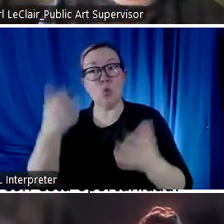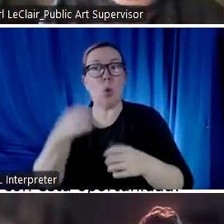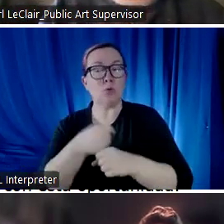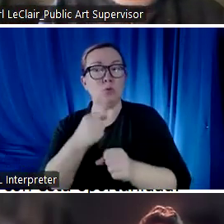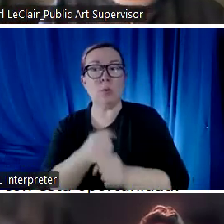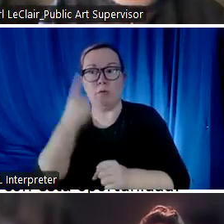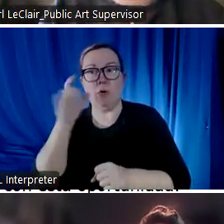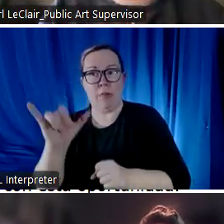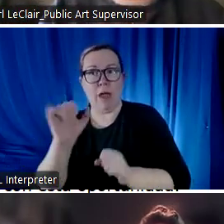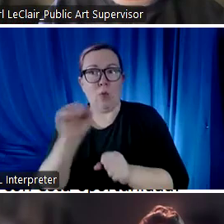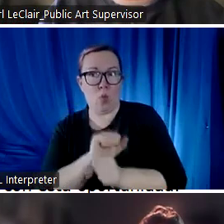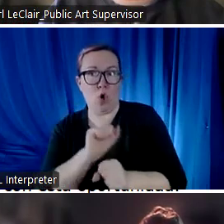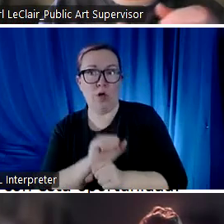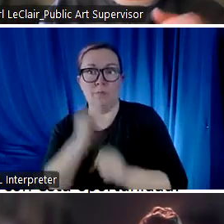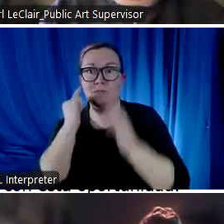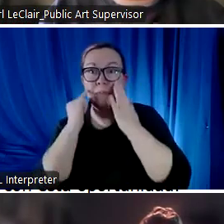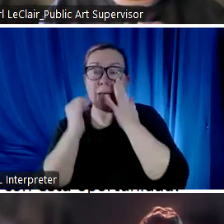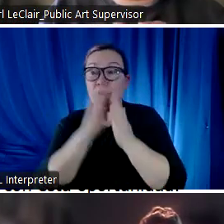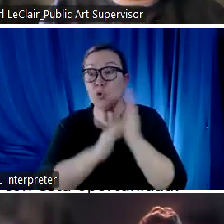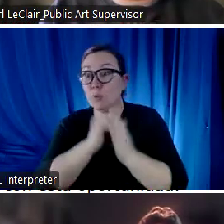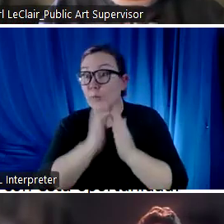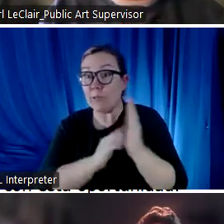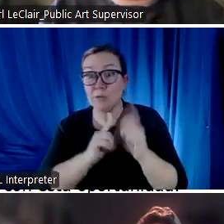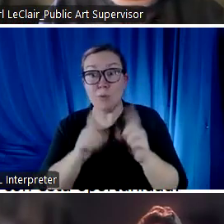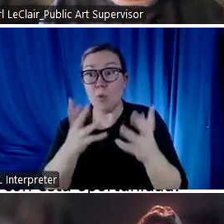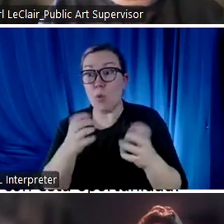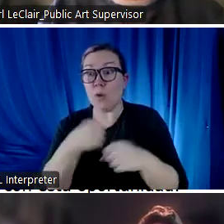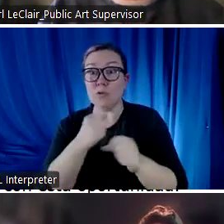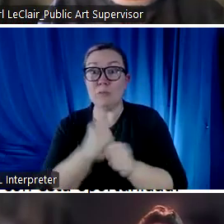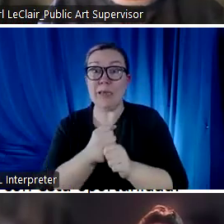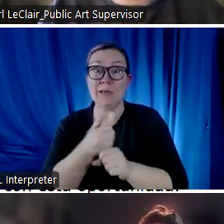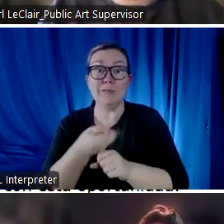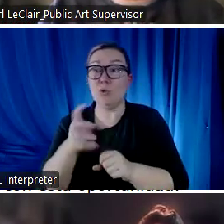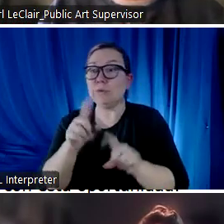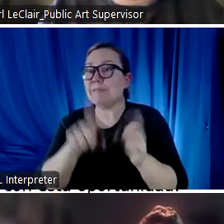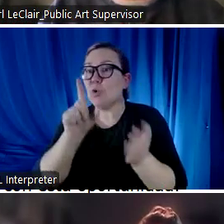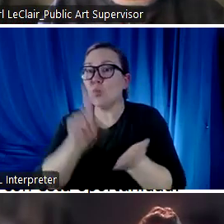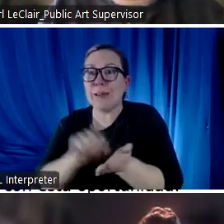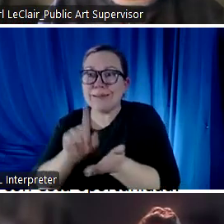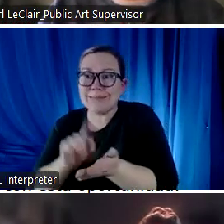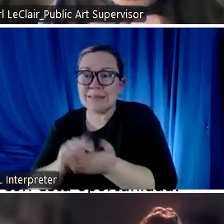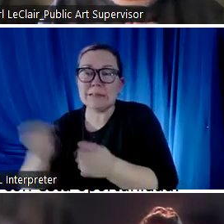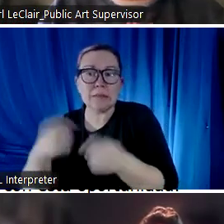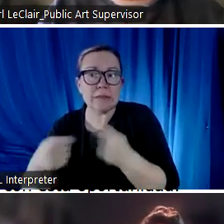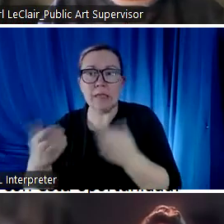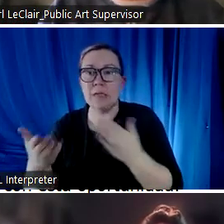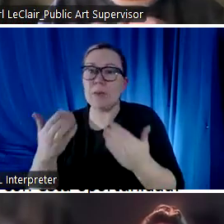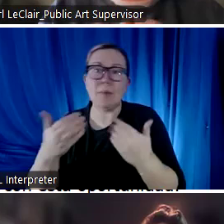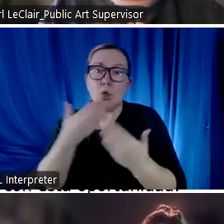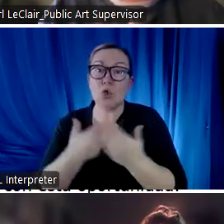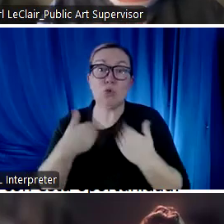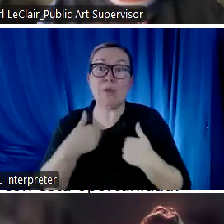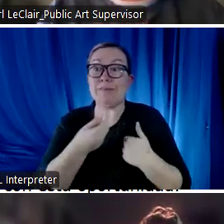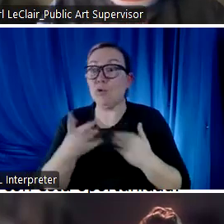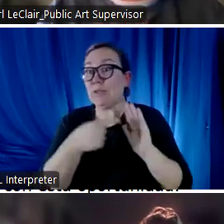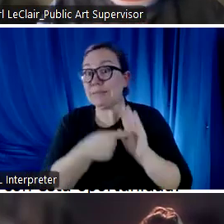work. If you're a painter, but you really want to make a series of prints, it's probably good to have a couple of examples of